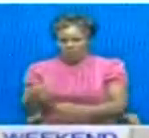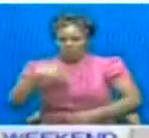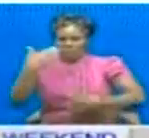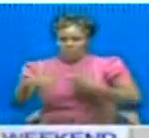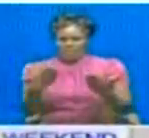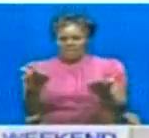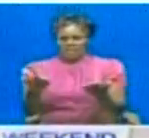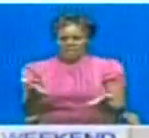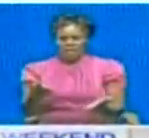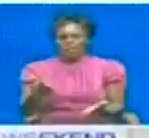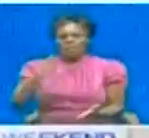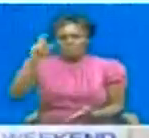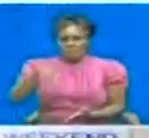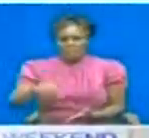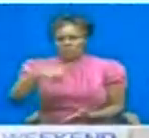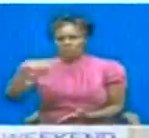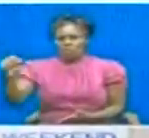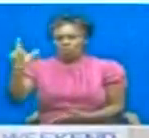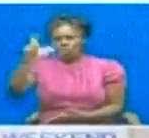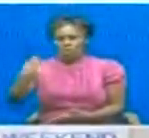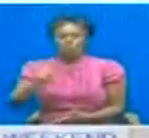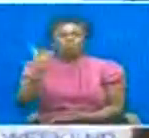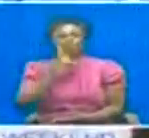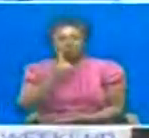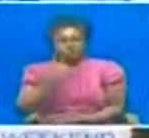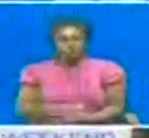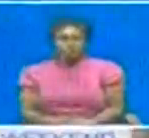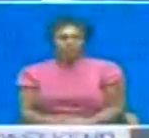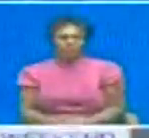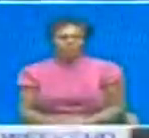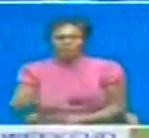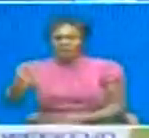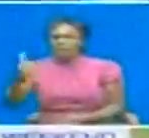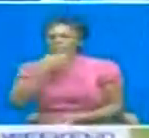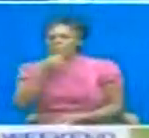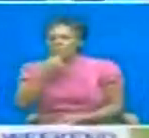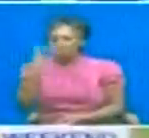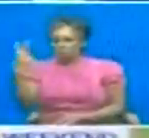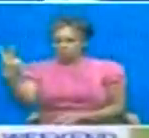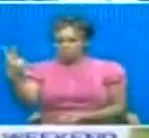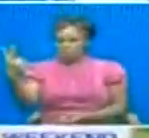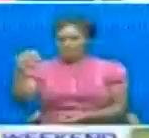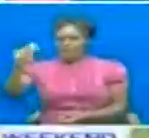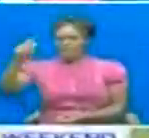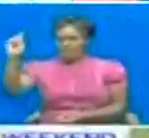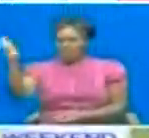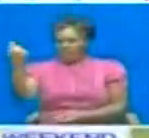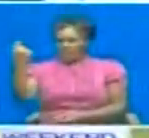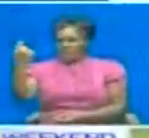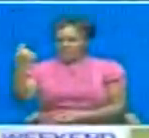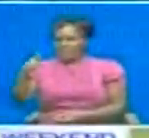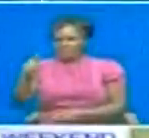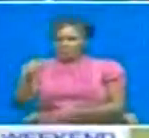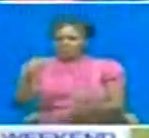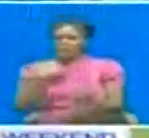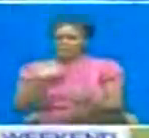and I've just got to take it onto the course tomorrow and just see what happens. Matthew Mondi and Brian Njoroge, the other Kenyans who made the cut, are tied